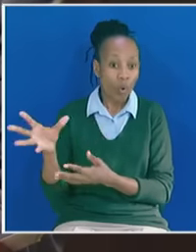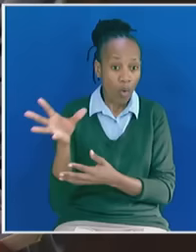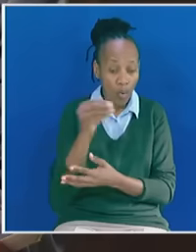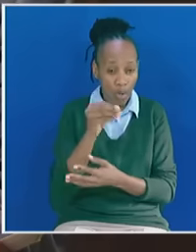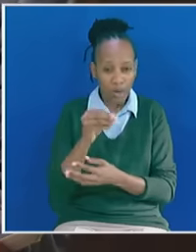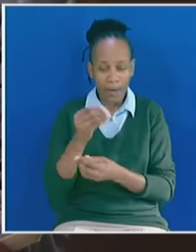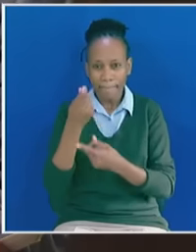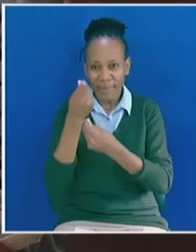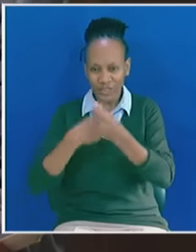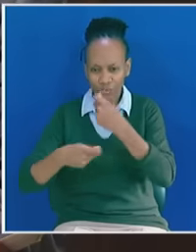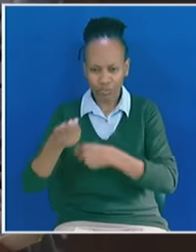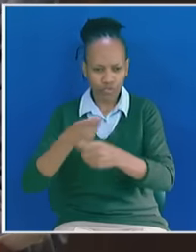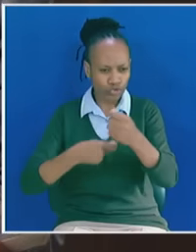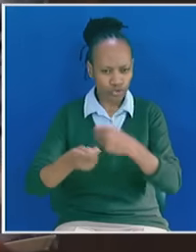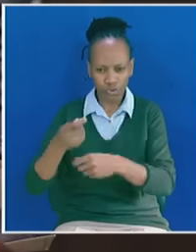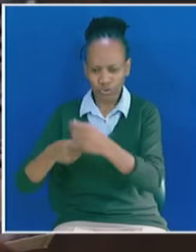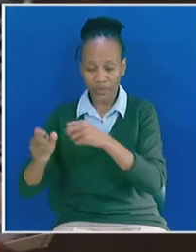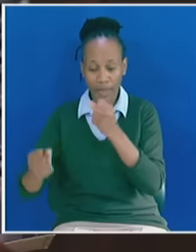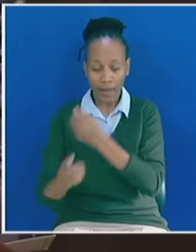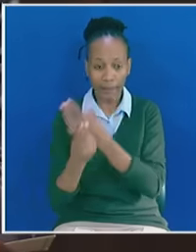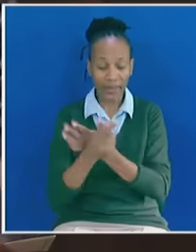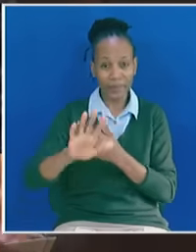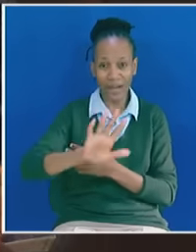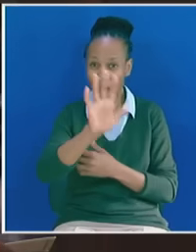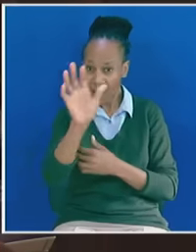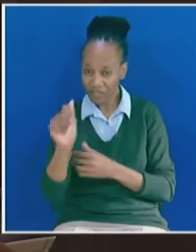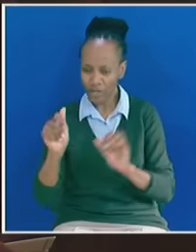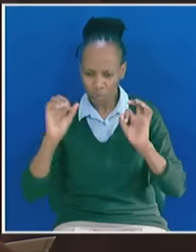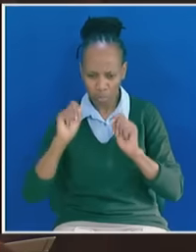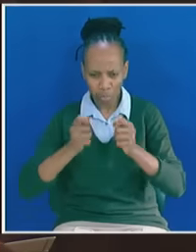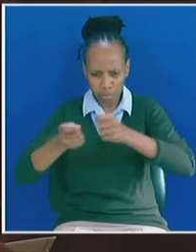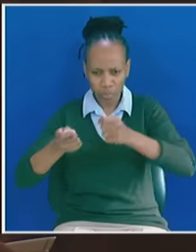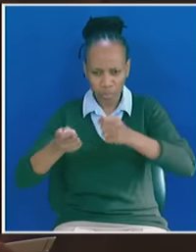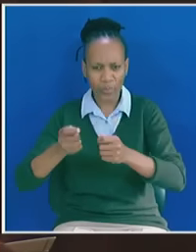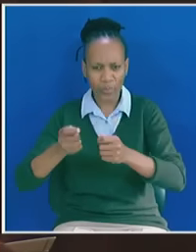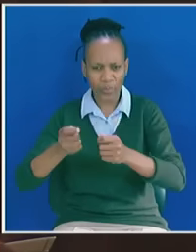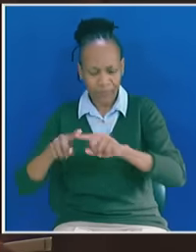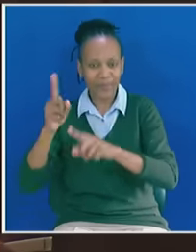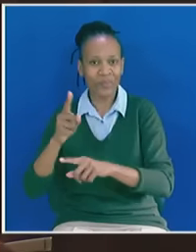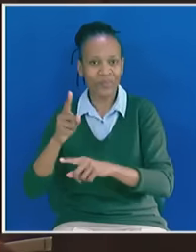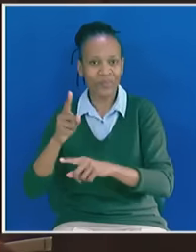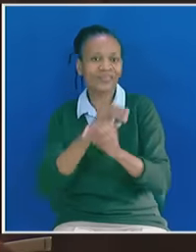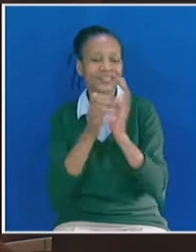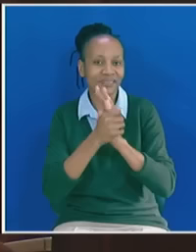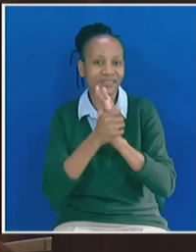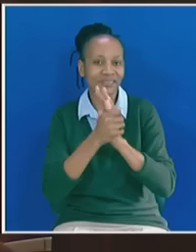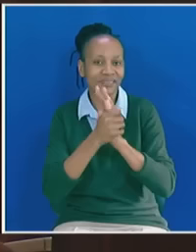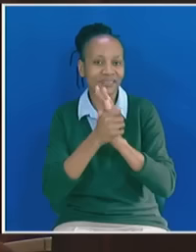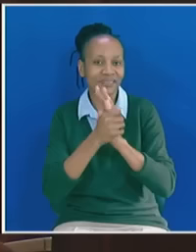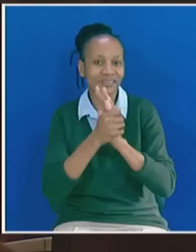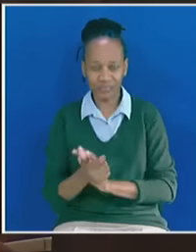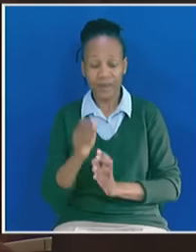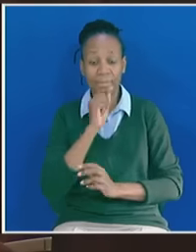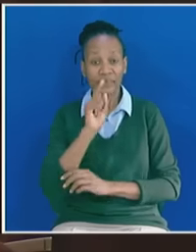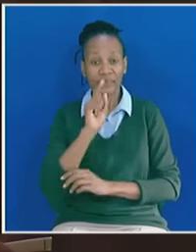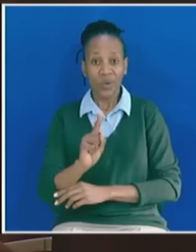transactions and for all African countries in terms of their capability. This phenomenon of illicit flows